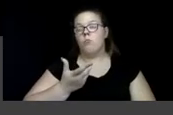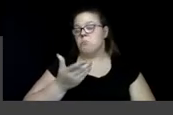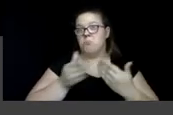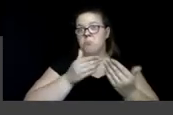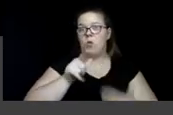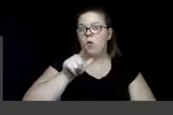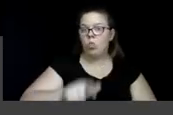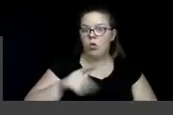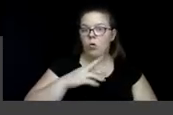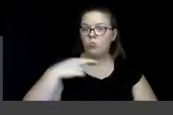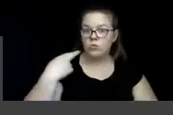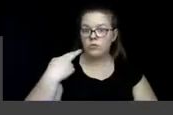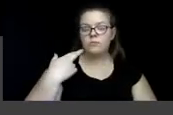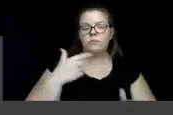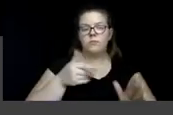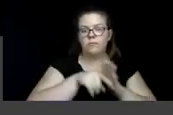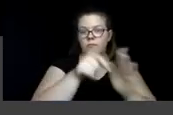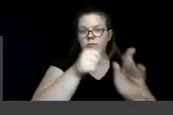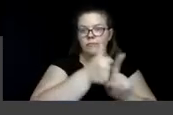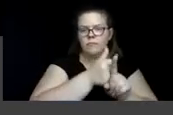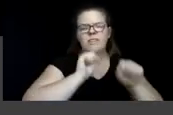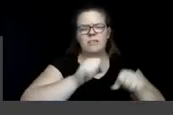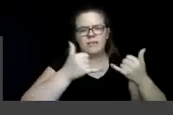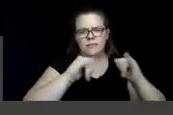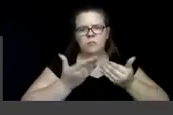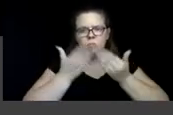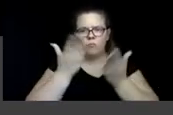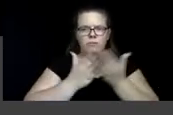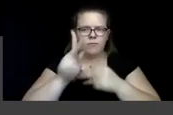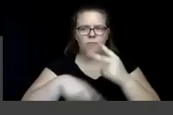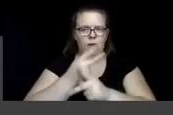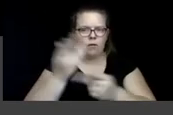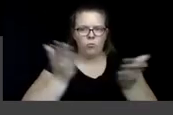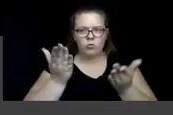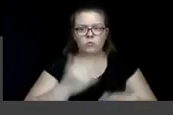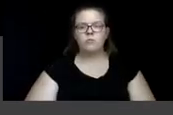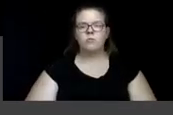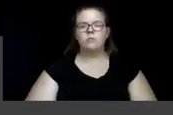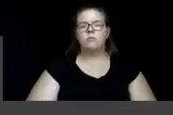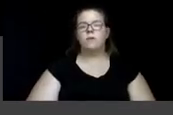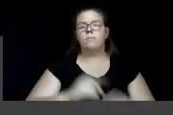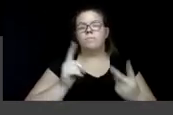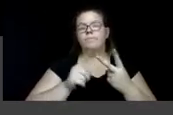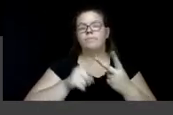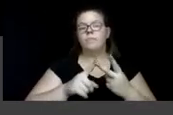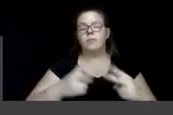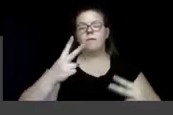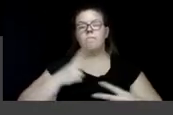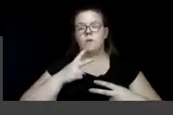could still provide some service to an individual. The Veterans Justice